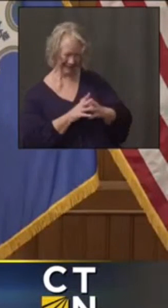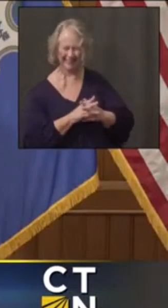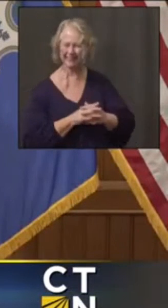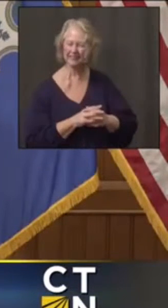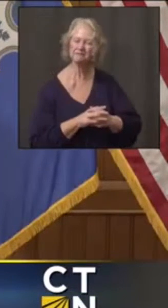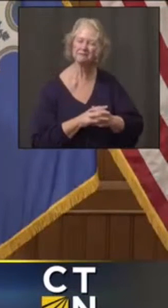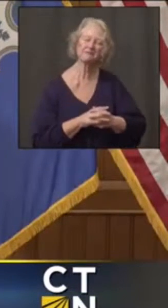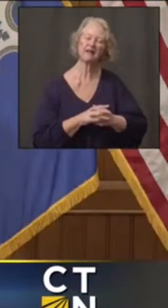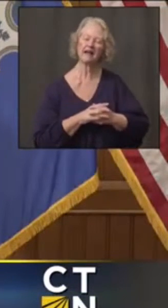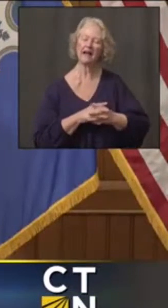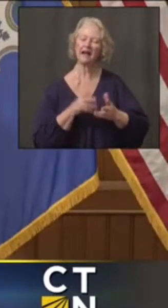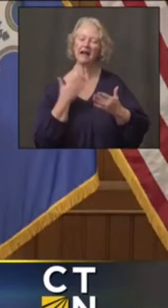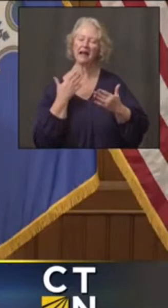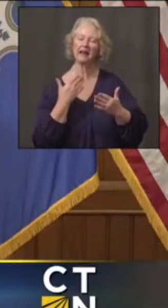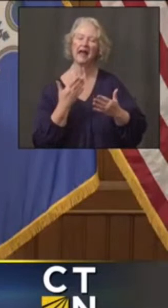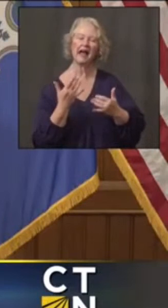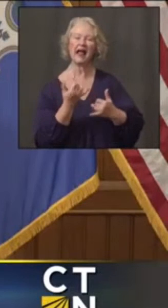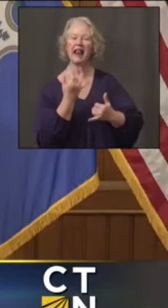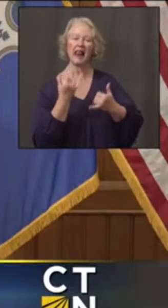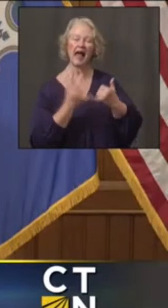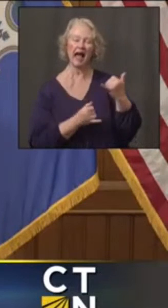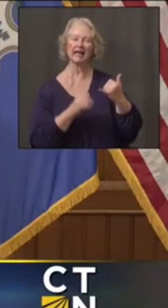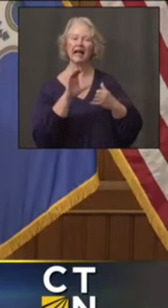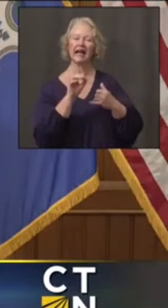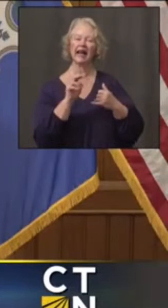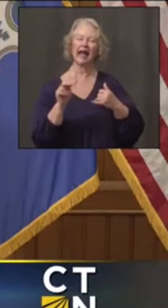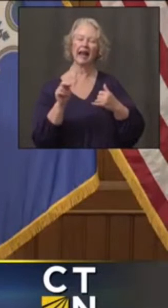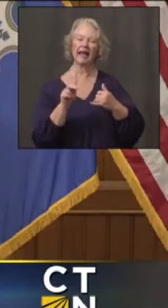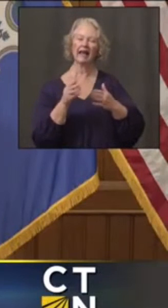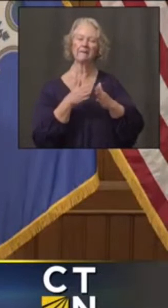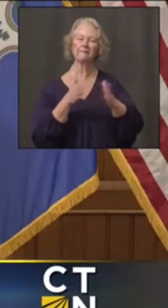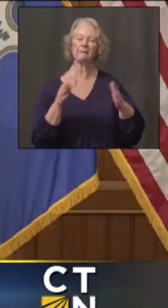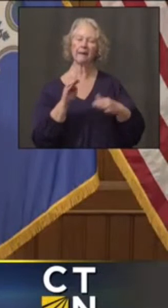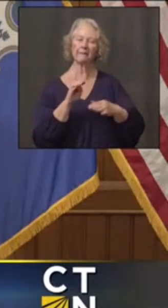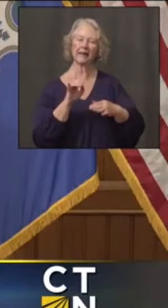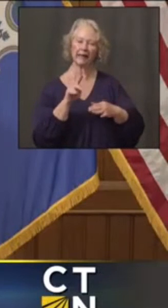right, thank you. And up last is Connecticut Public Media.